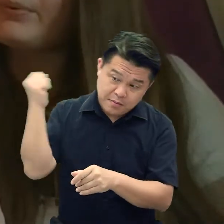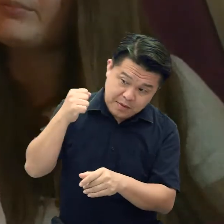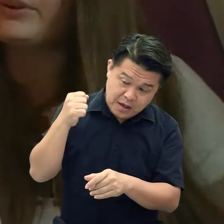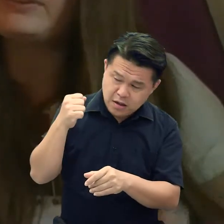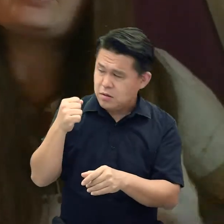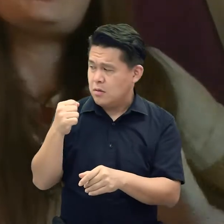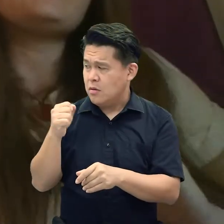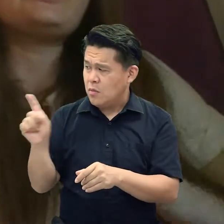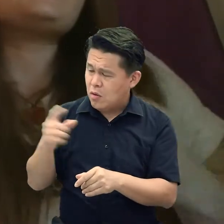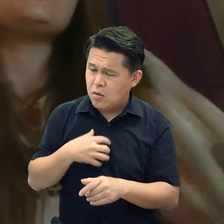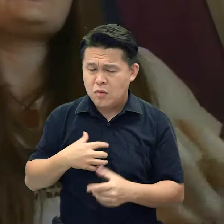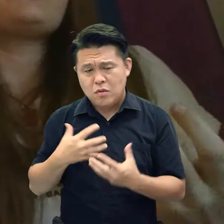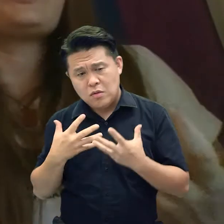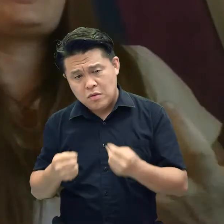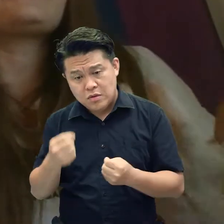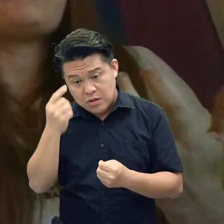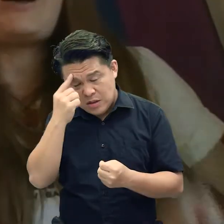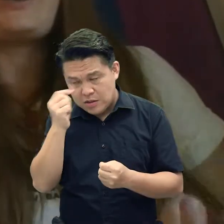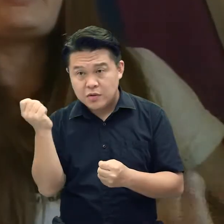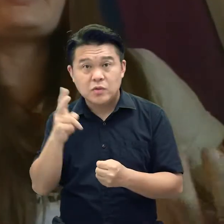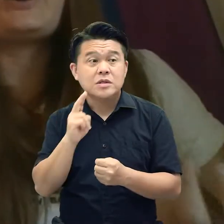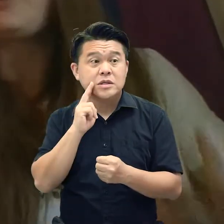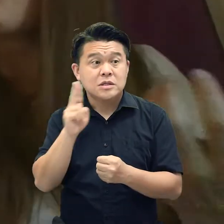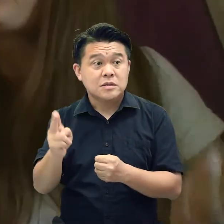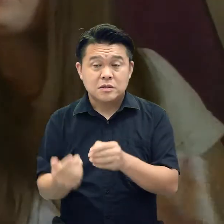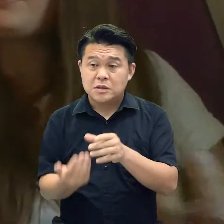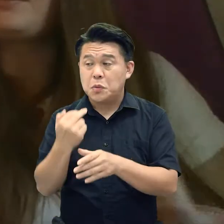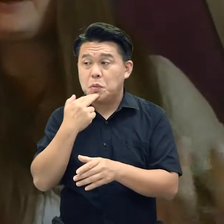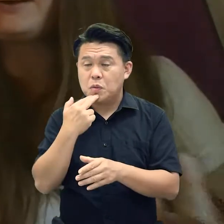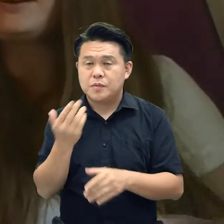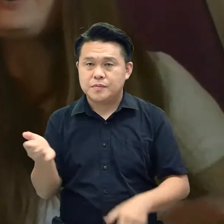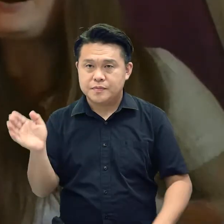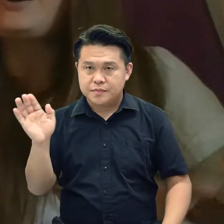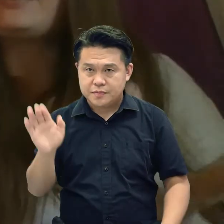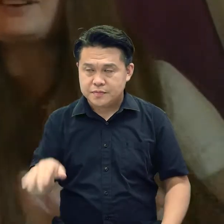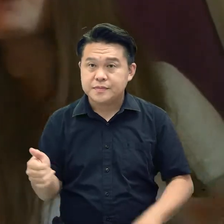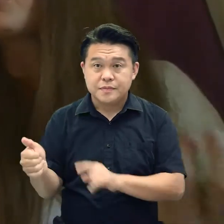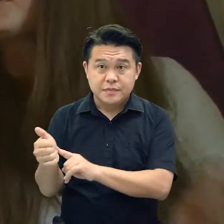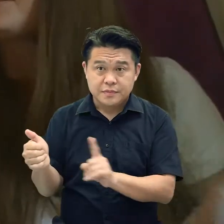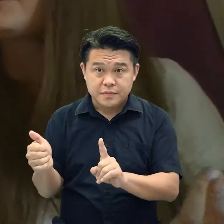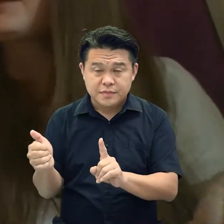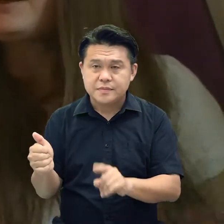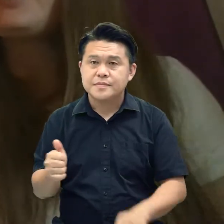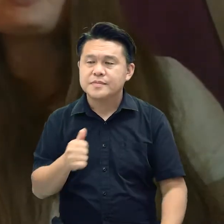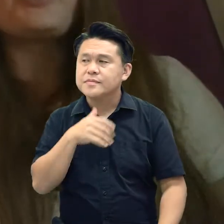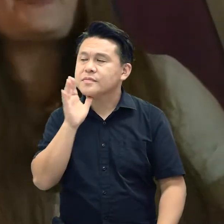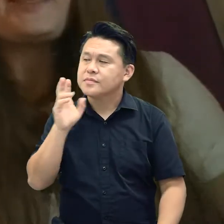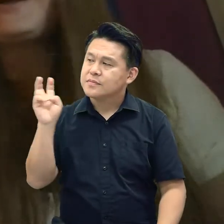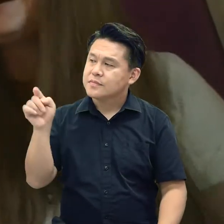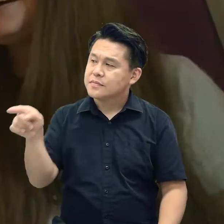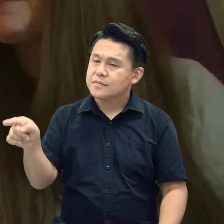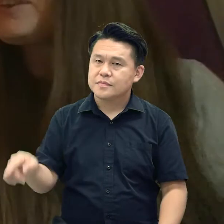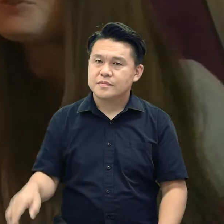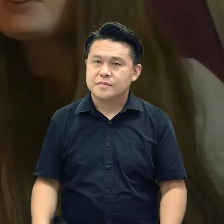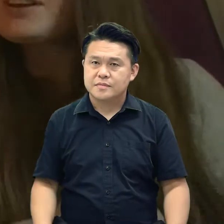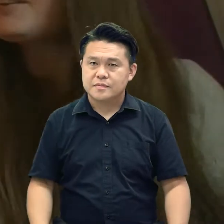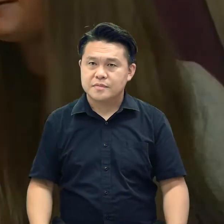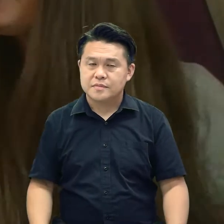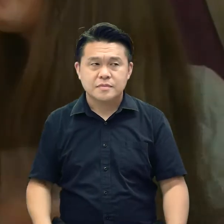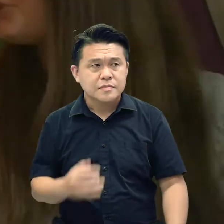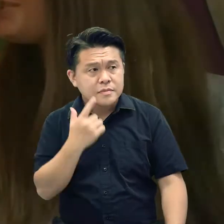than that happened, but that thing where that man, an old Abuji, you know,